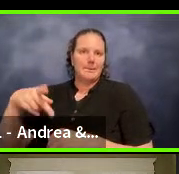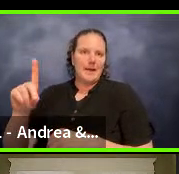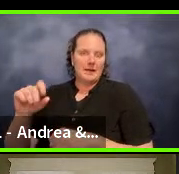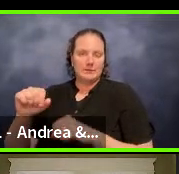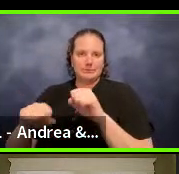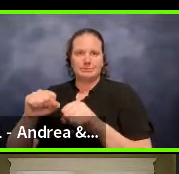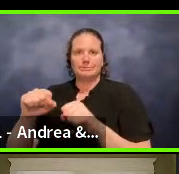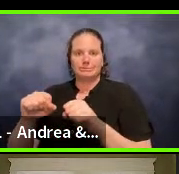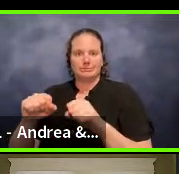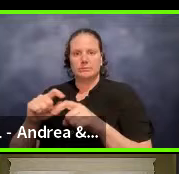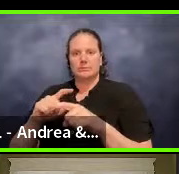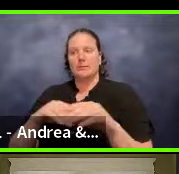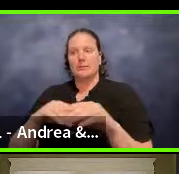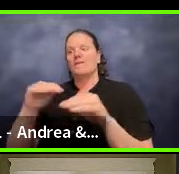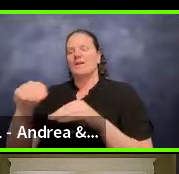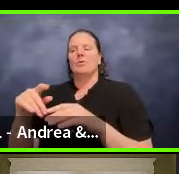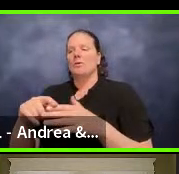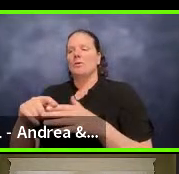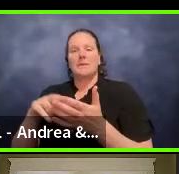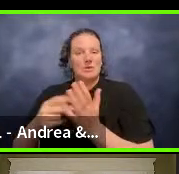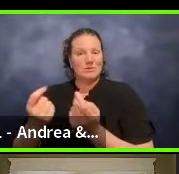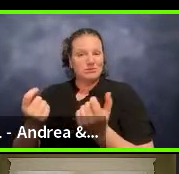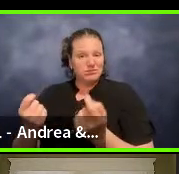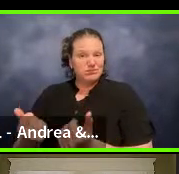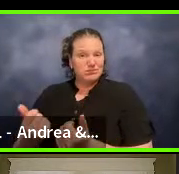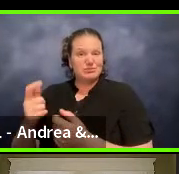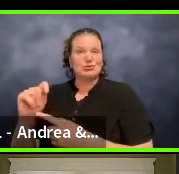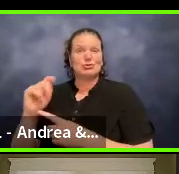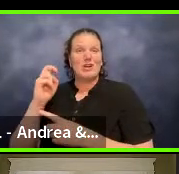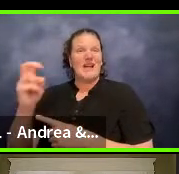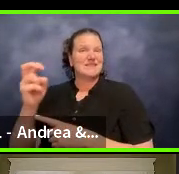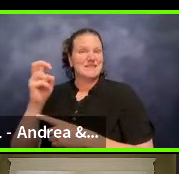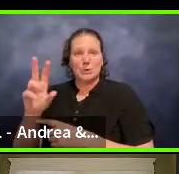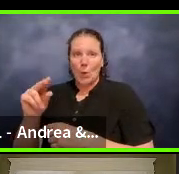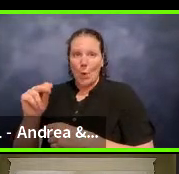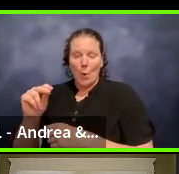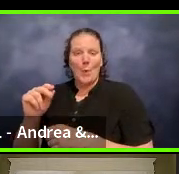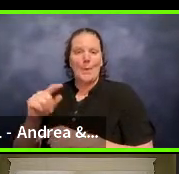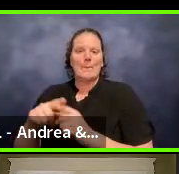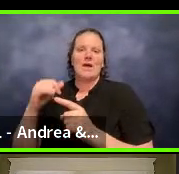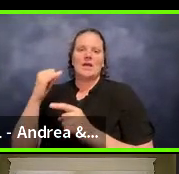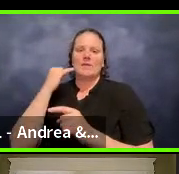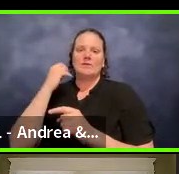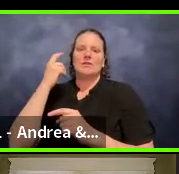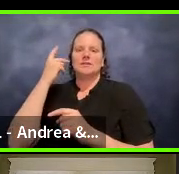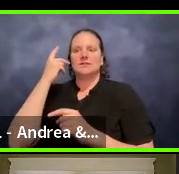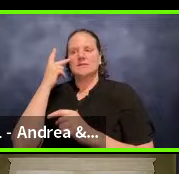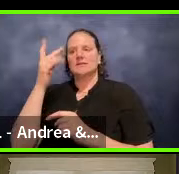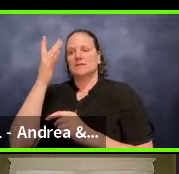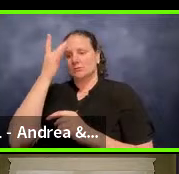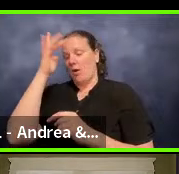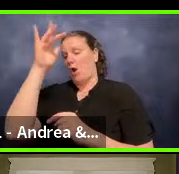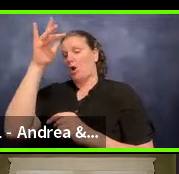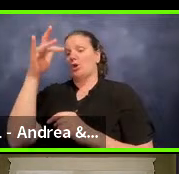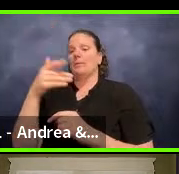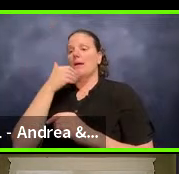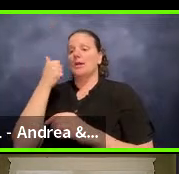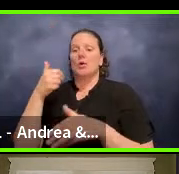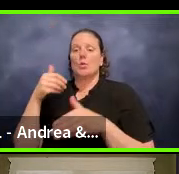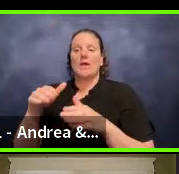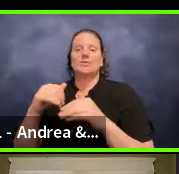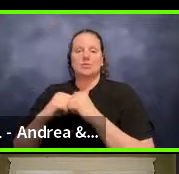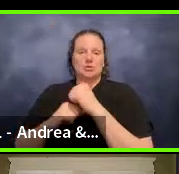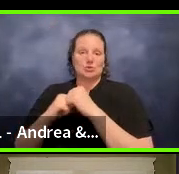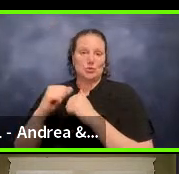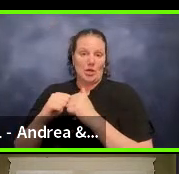will be moving. It doesn't mean that we're going to eliminate transit off of here. But if we can look at smarter, better ways to construct what